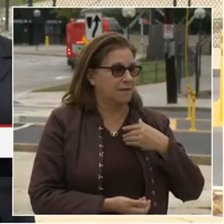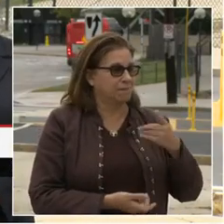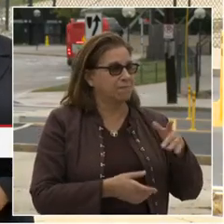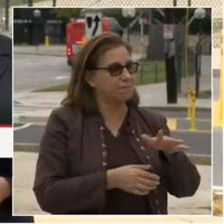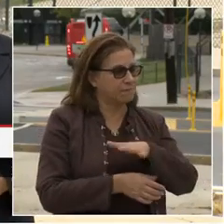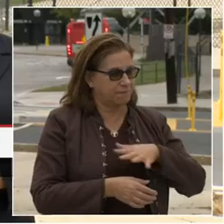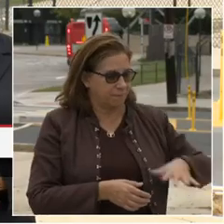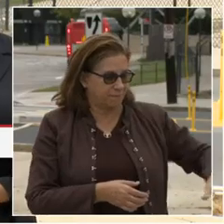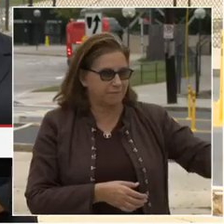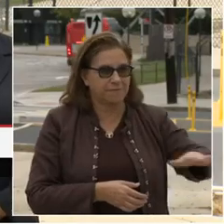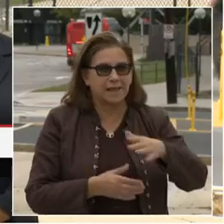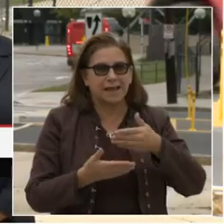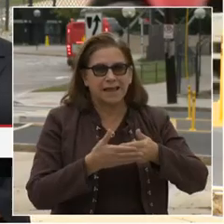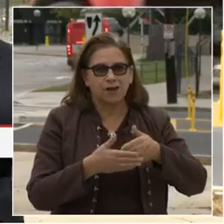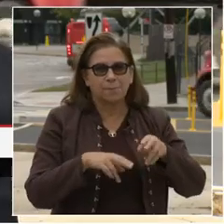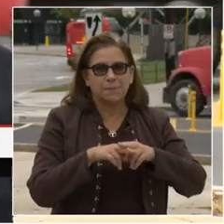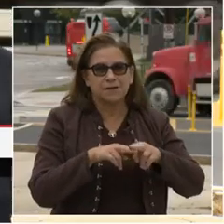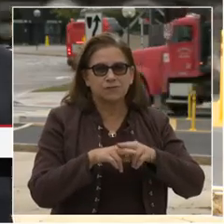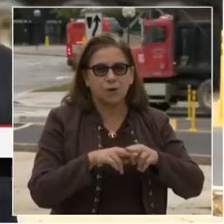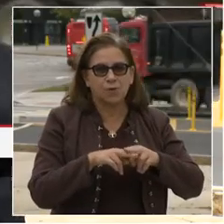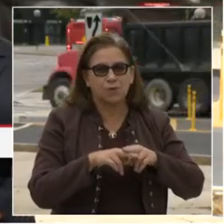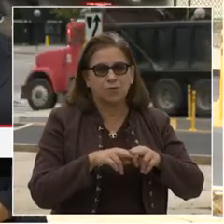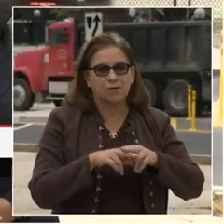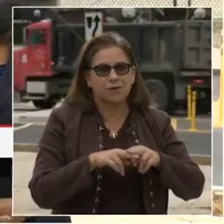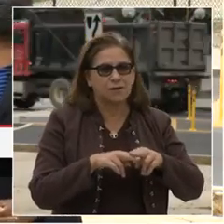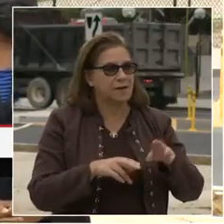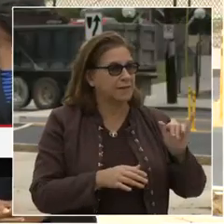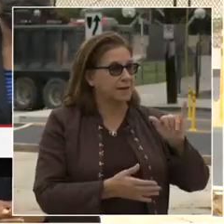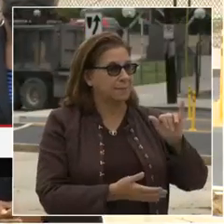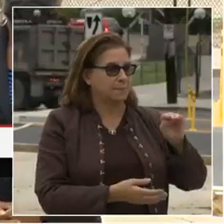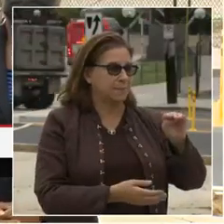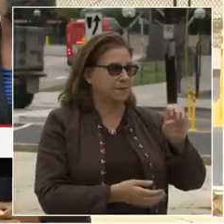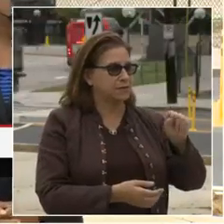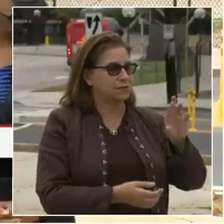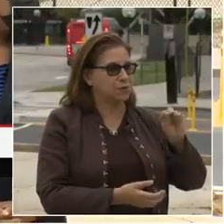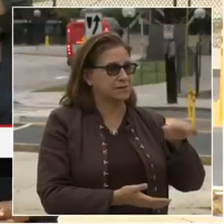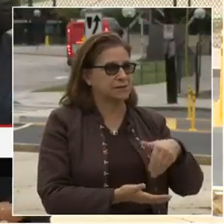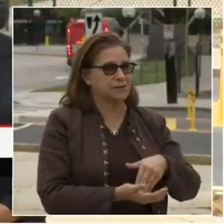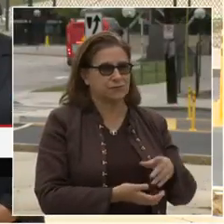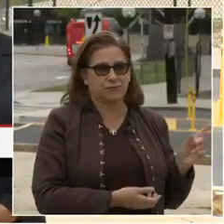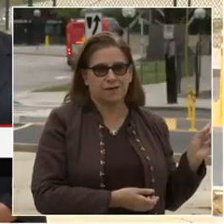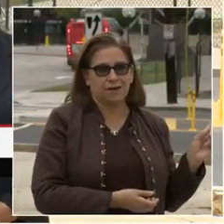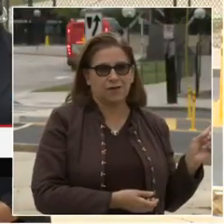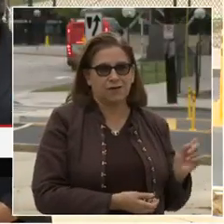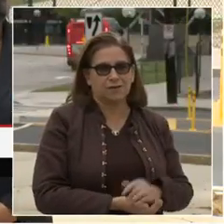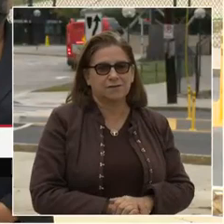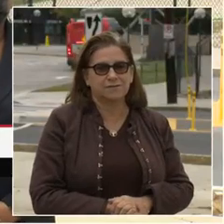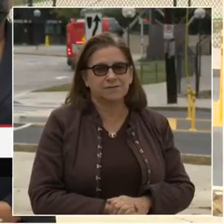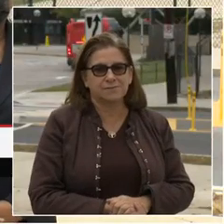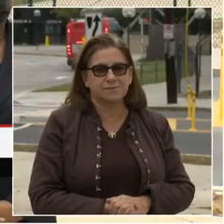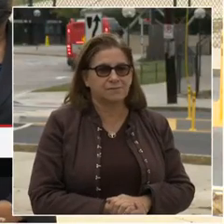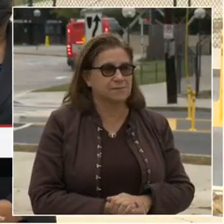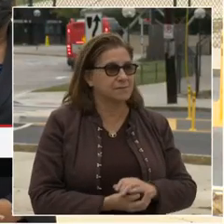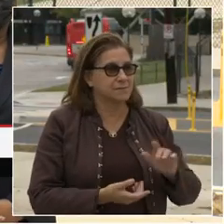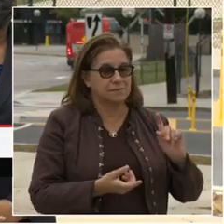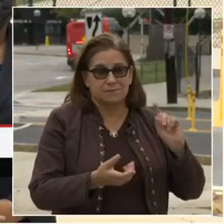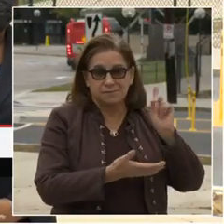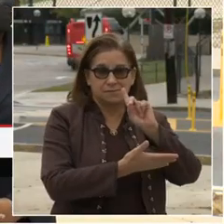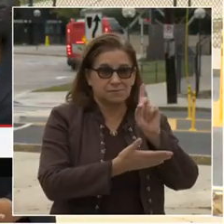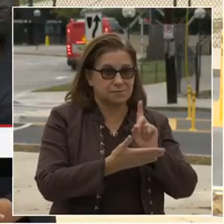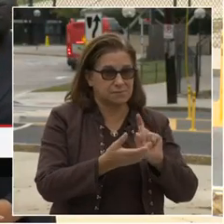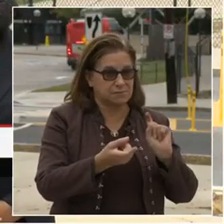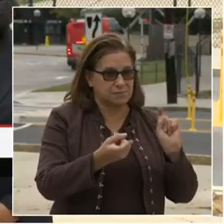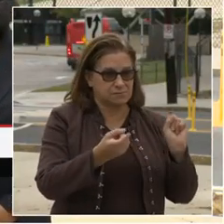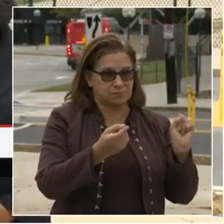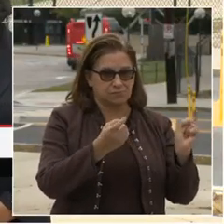Tacoma Station Tavern. That block is what I'm talking about. And it radically changed that block. It's a short block, very